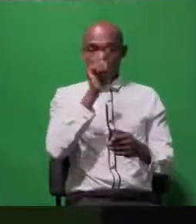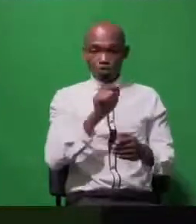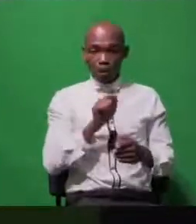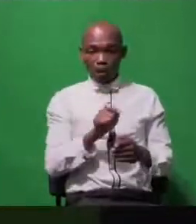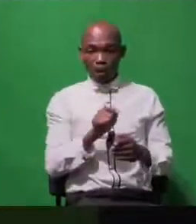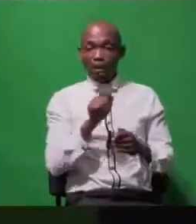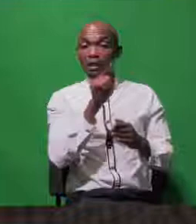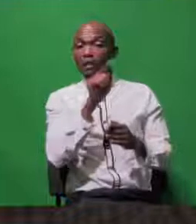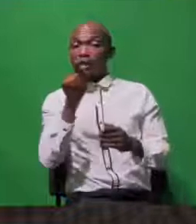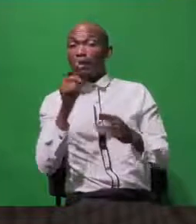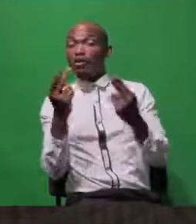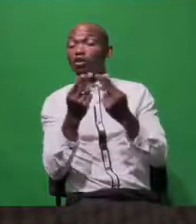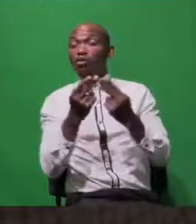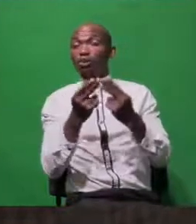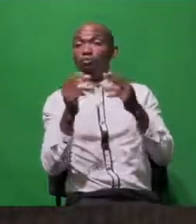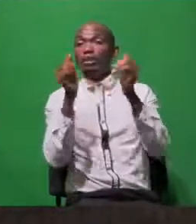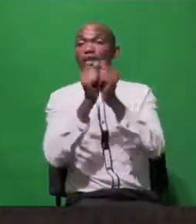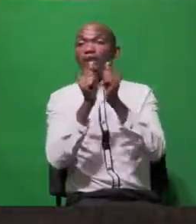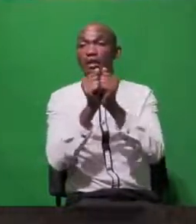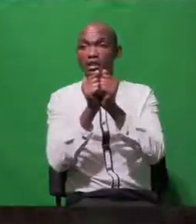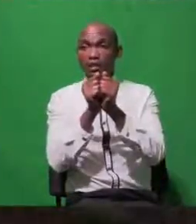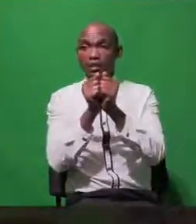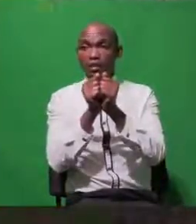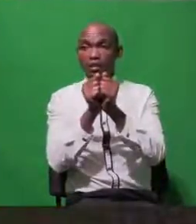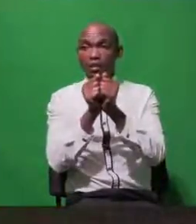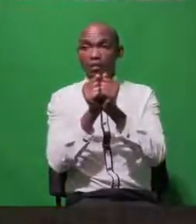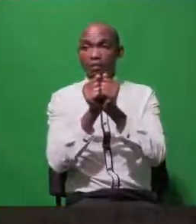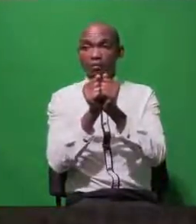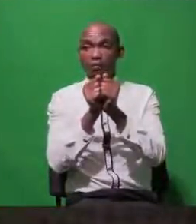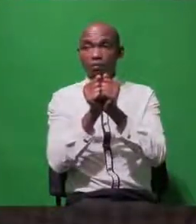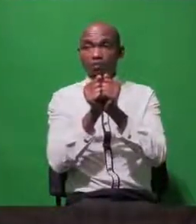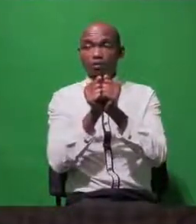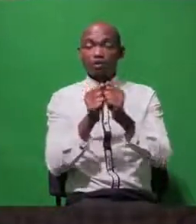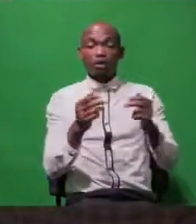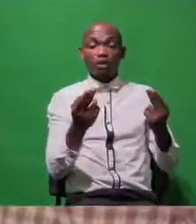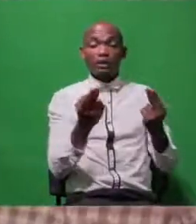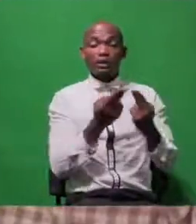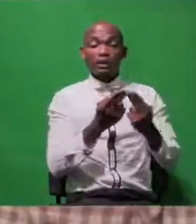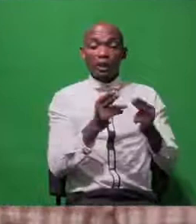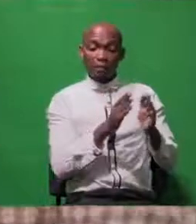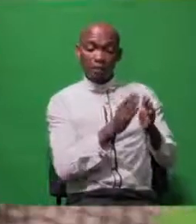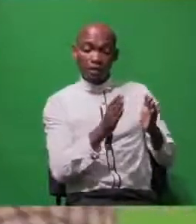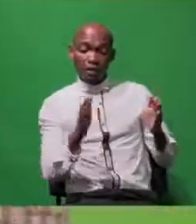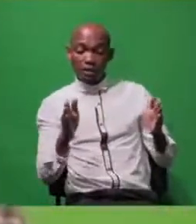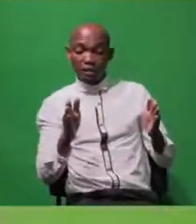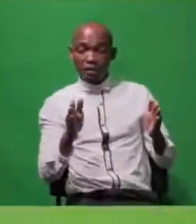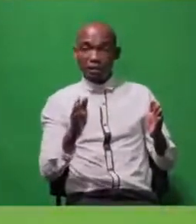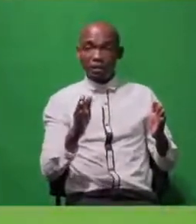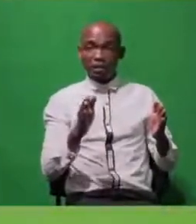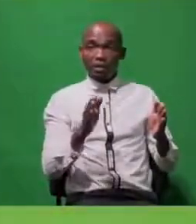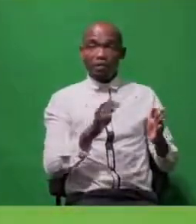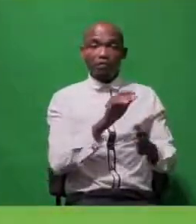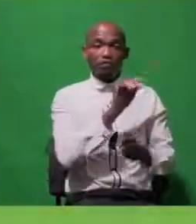B dash will be the same distance from B to